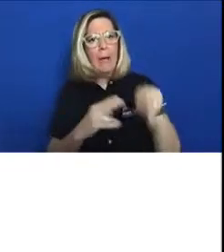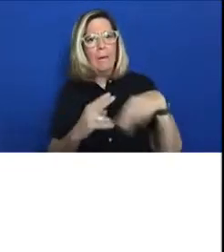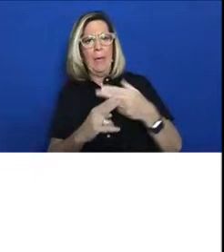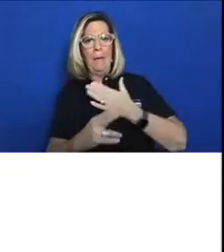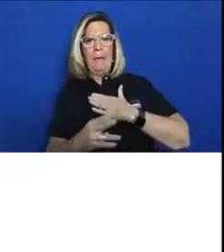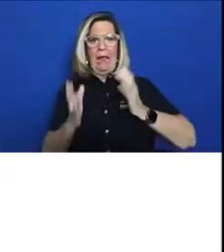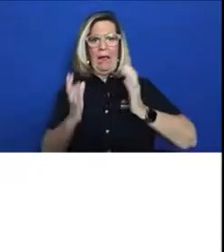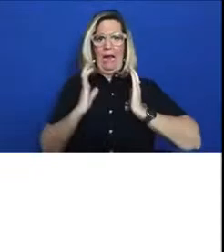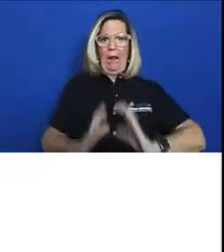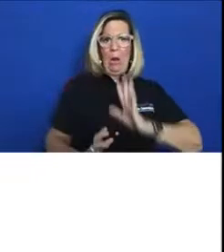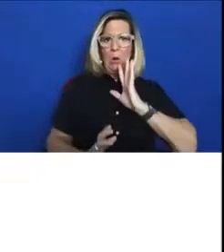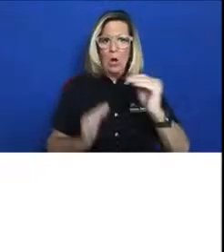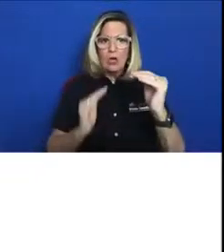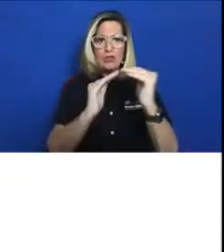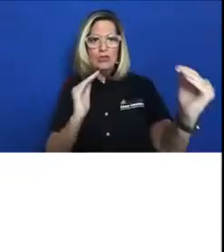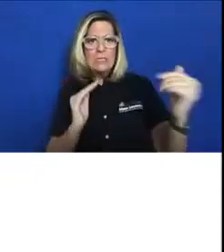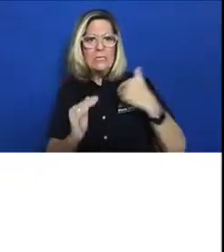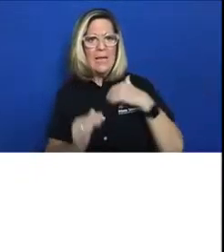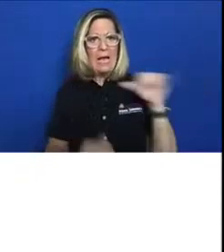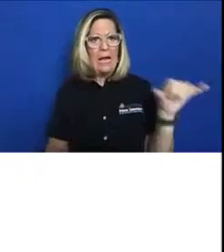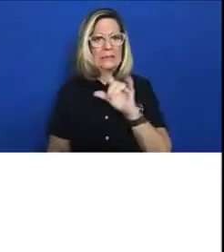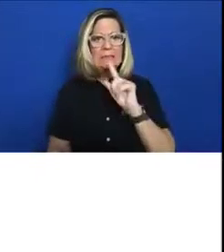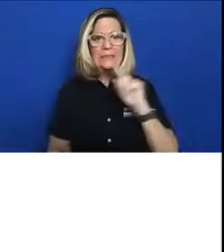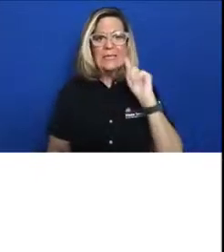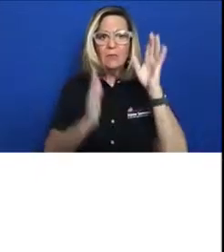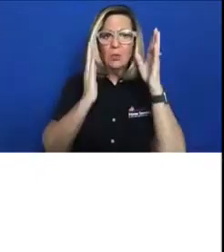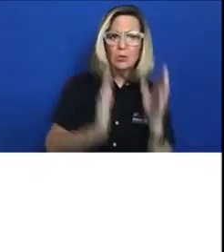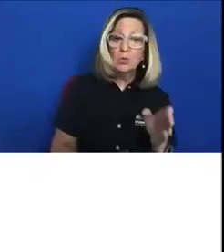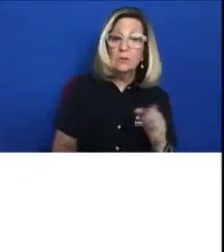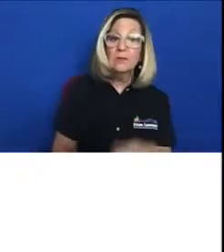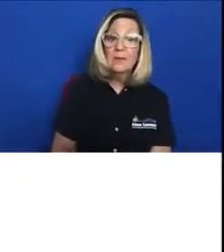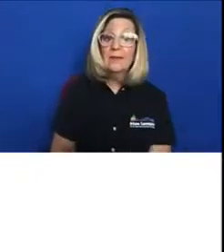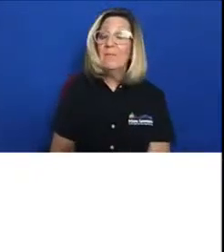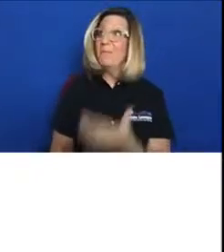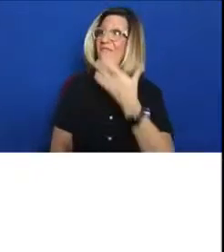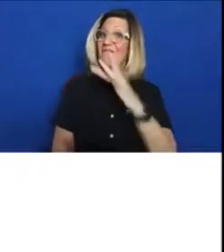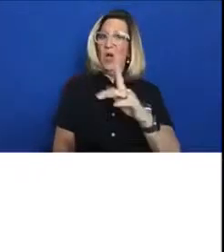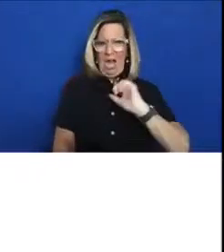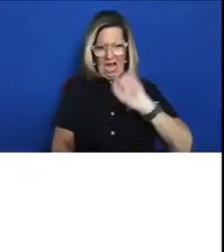I was a bit concerned about how my clients would treat me as a deaf person.